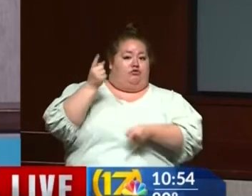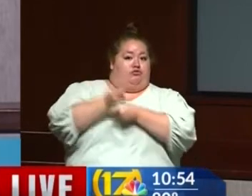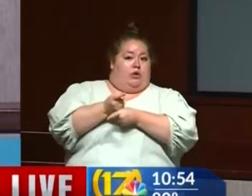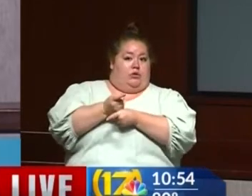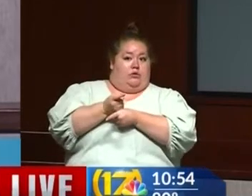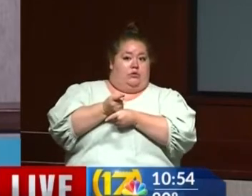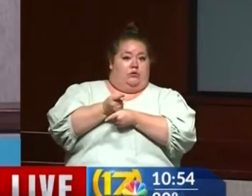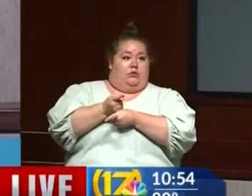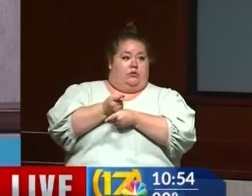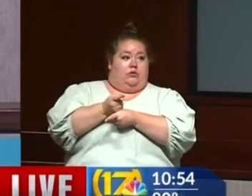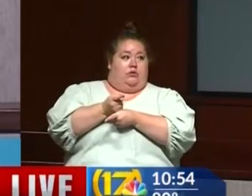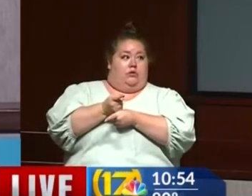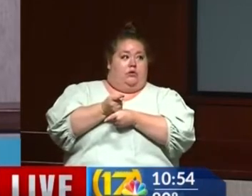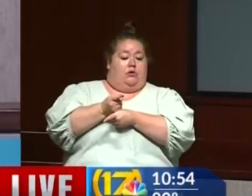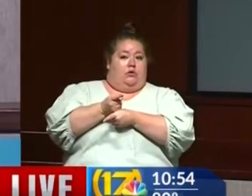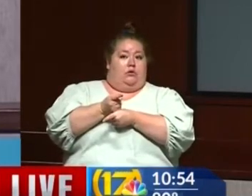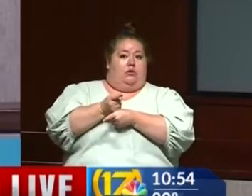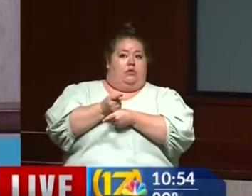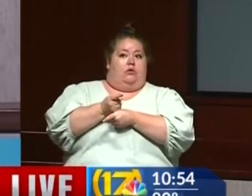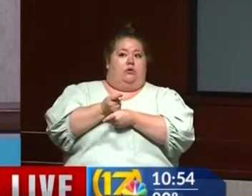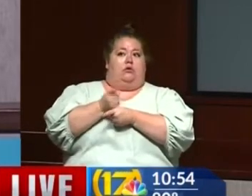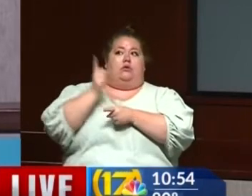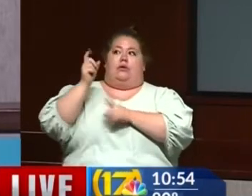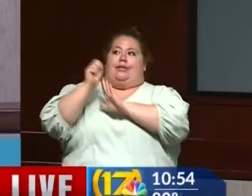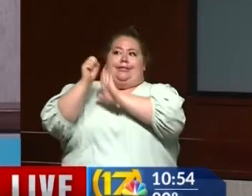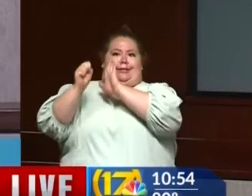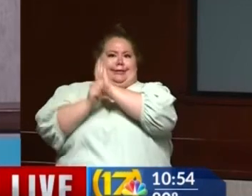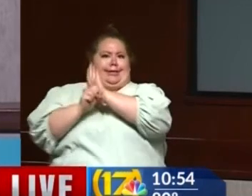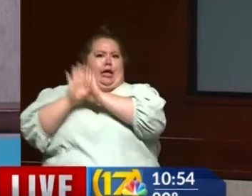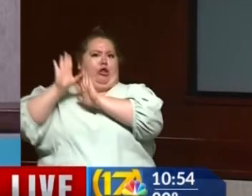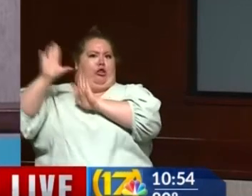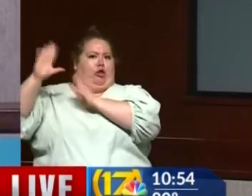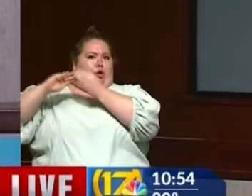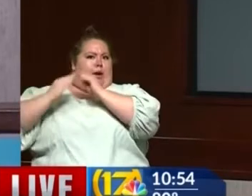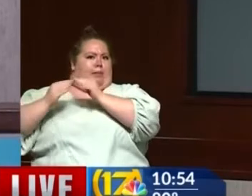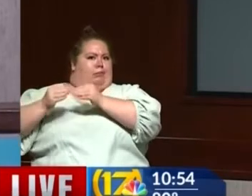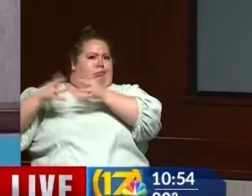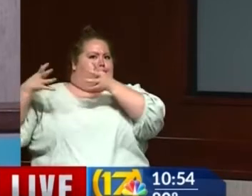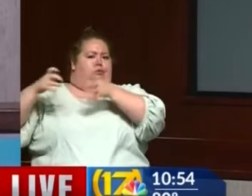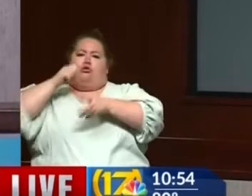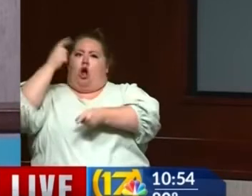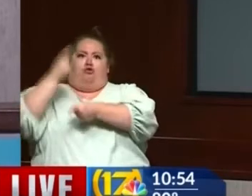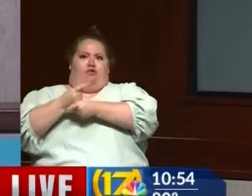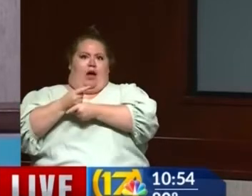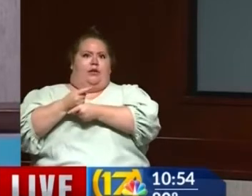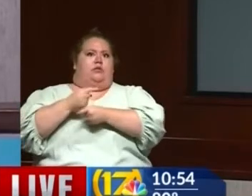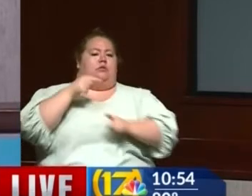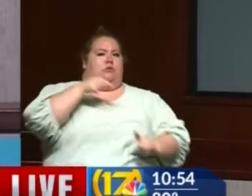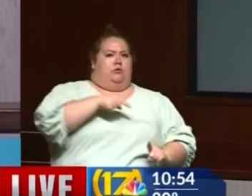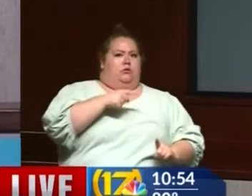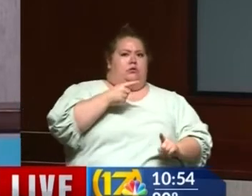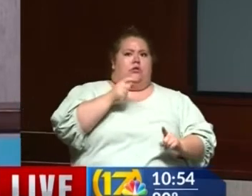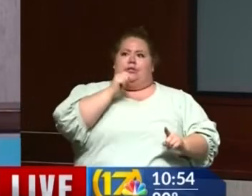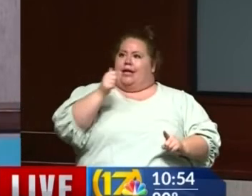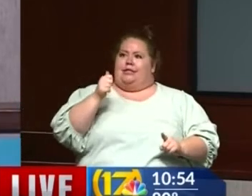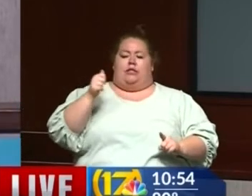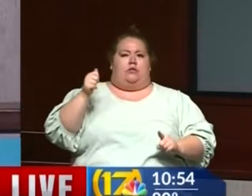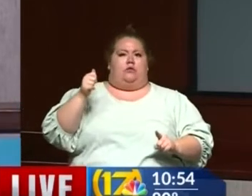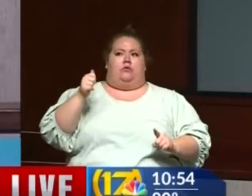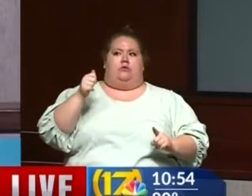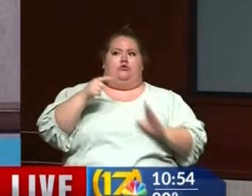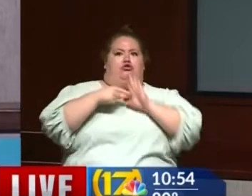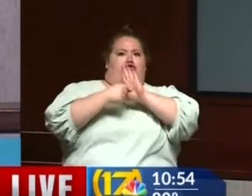state's inflation is not accurate of what is actually going on in the community. And is there